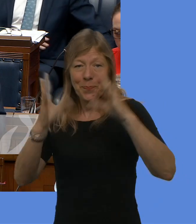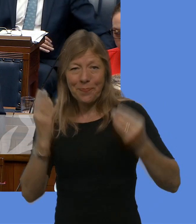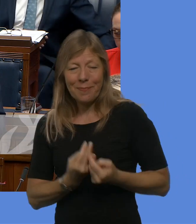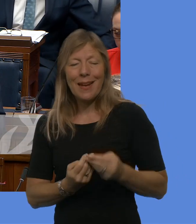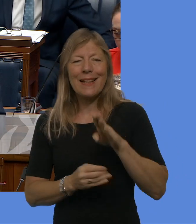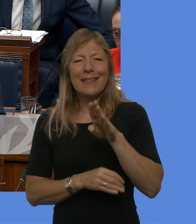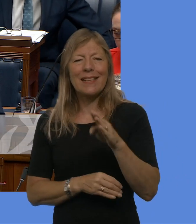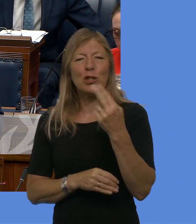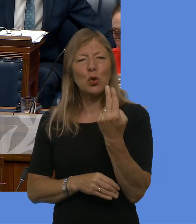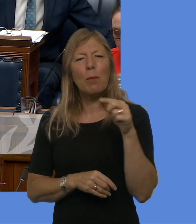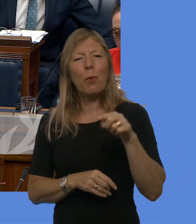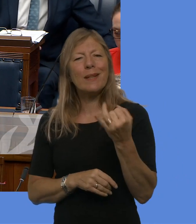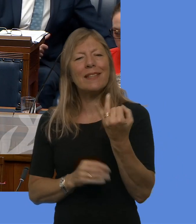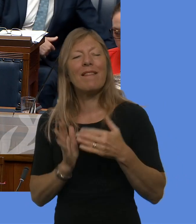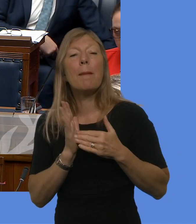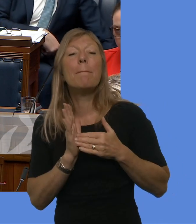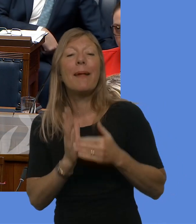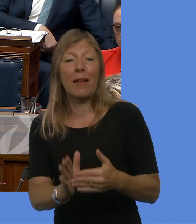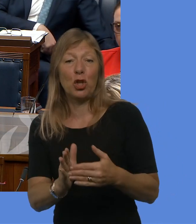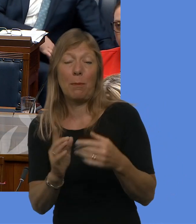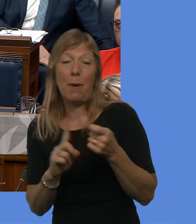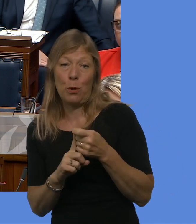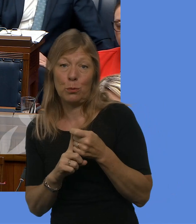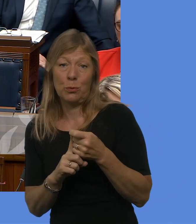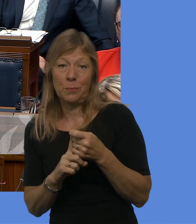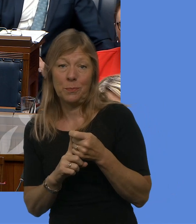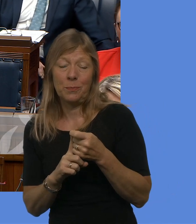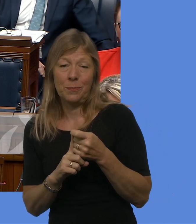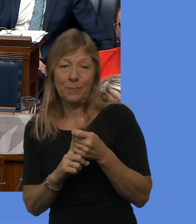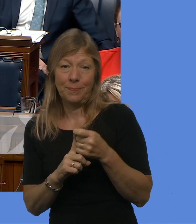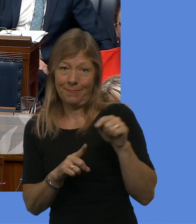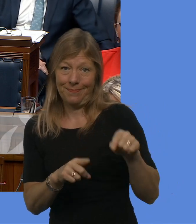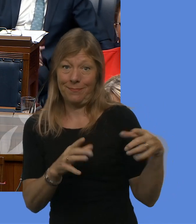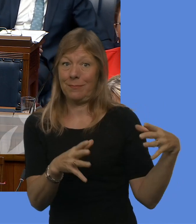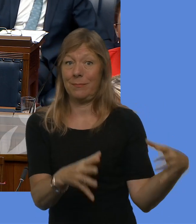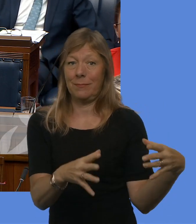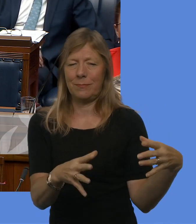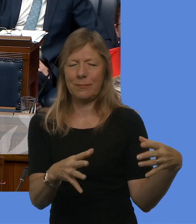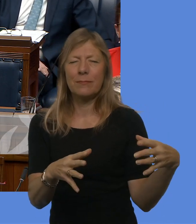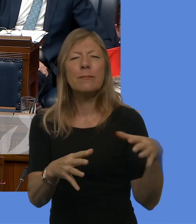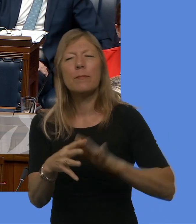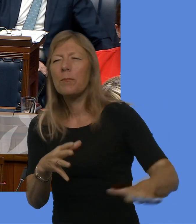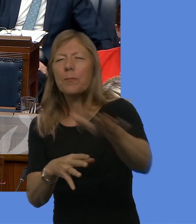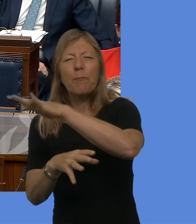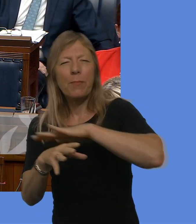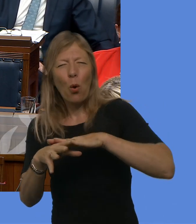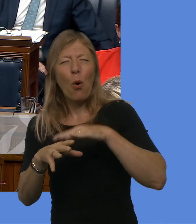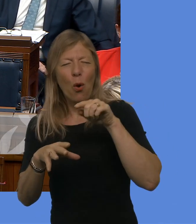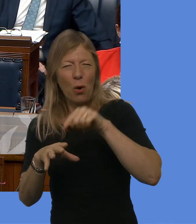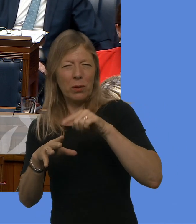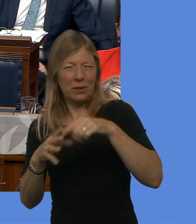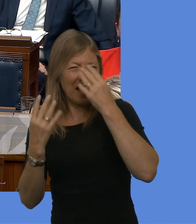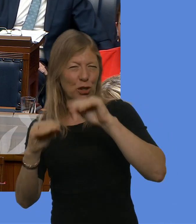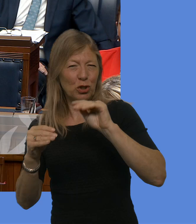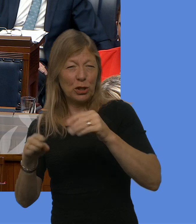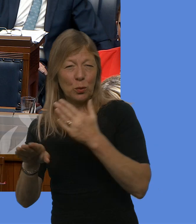£92.7 million. That represents approximately 22% of all major works expenditure across the